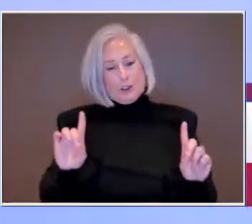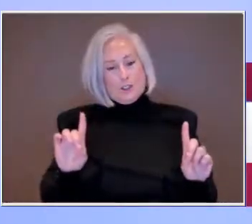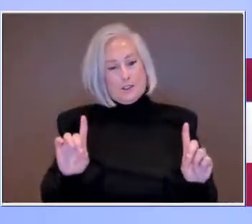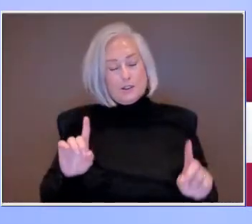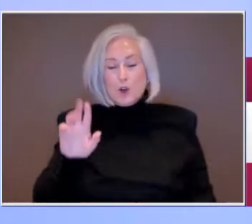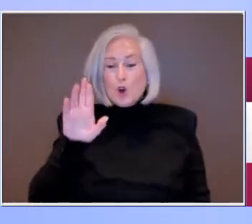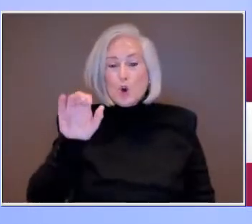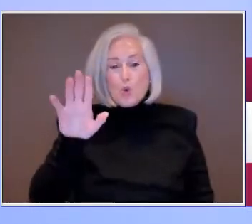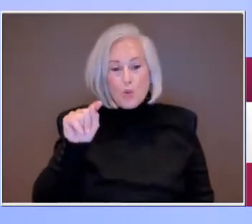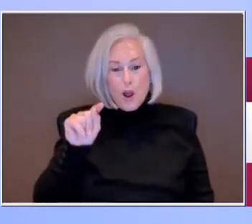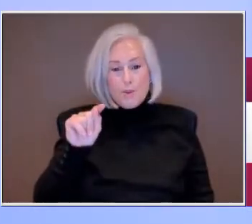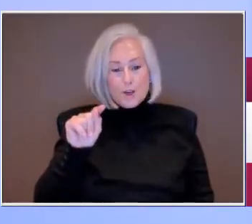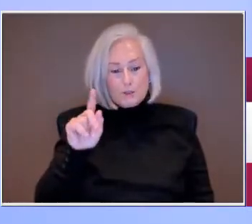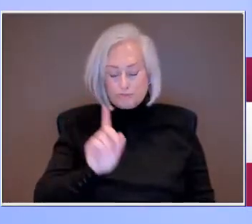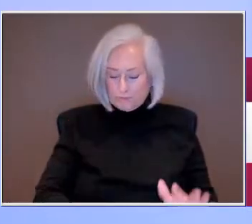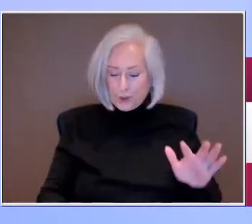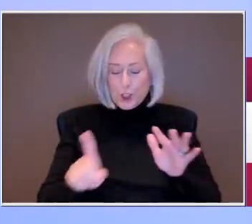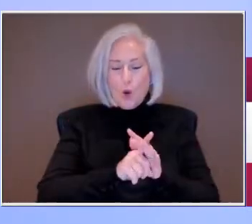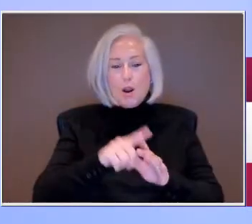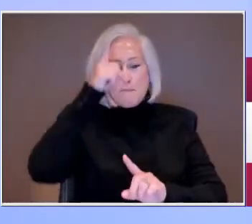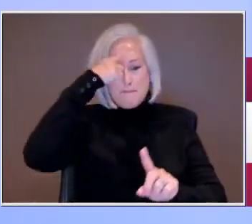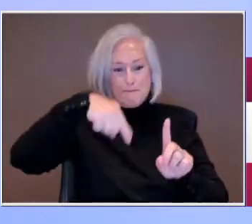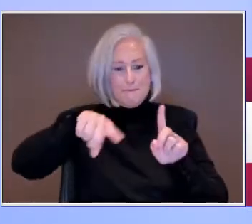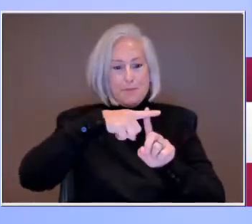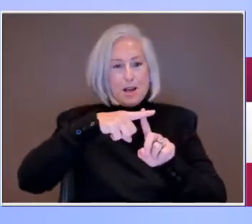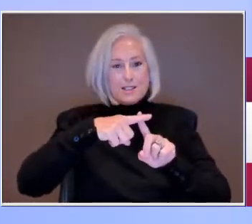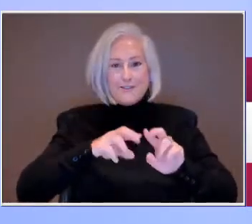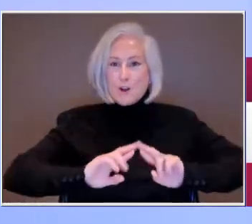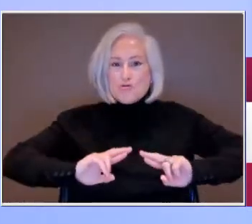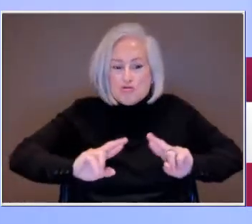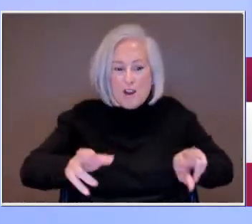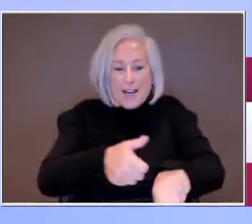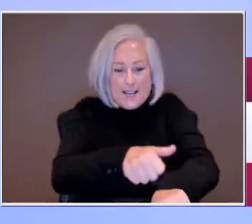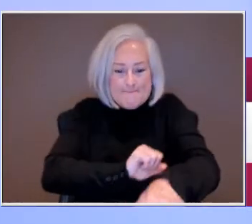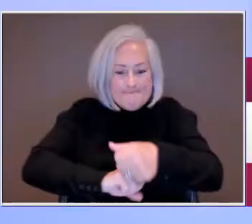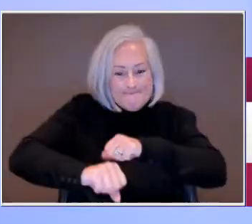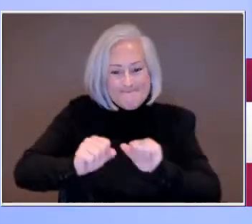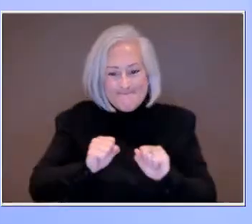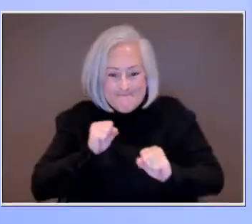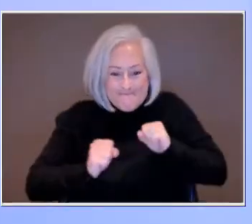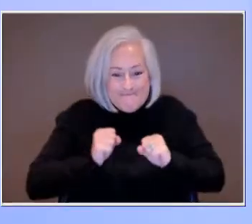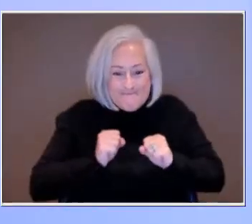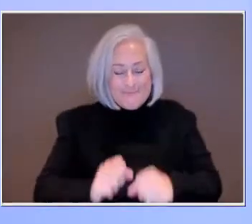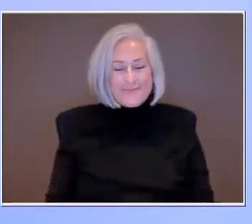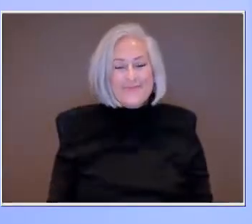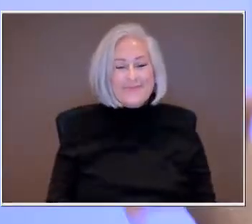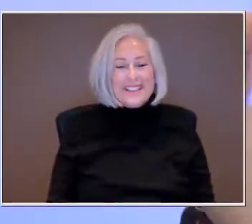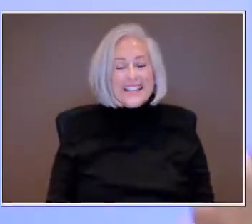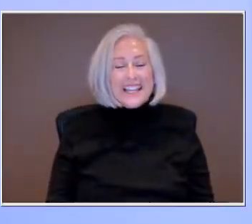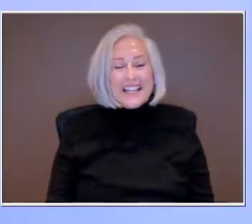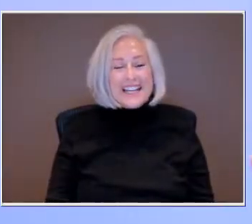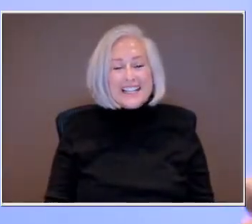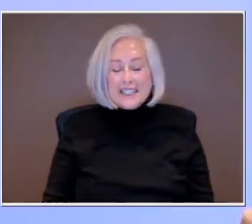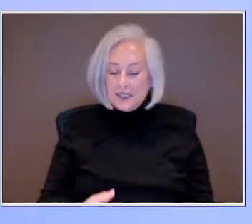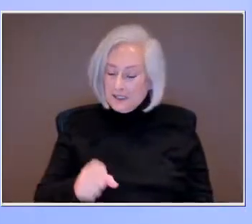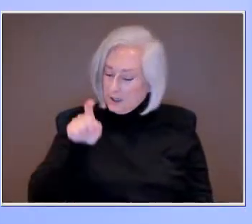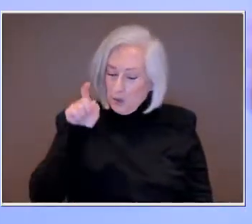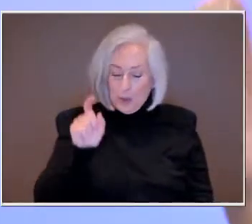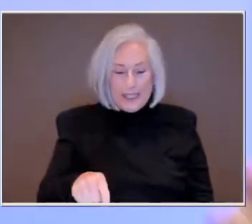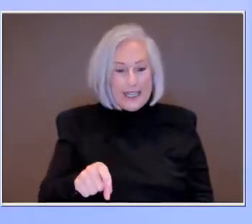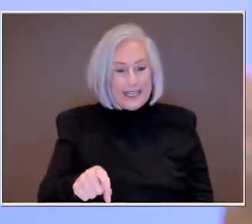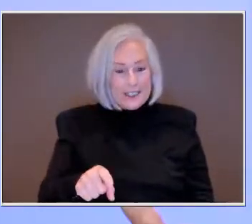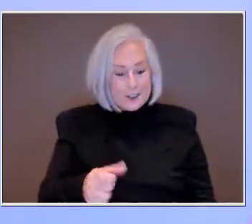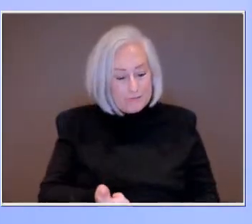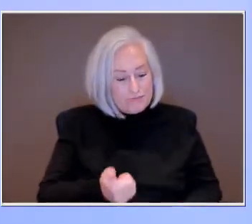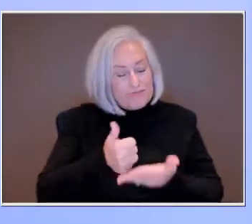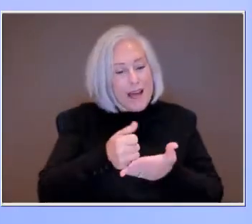it so positive and just ready to attack the world. So all we had to do was just help guide him. I